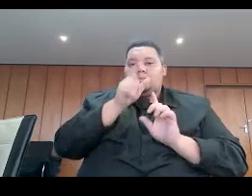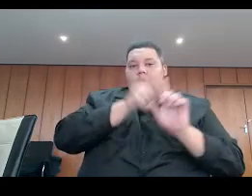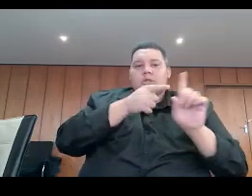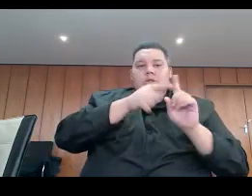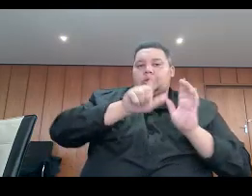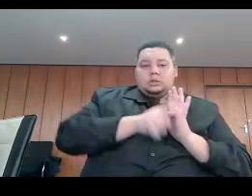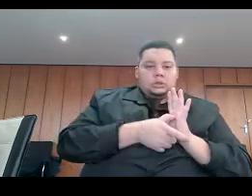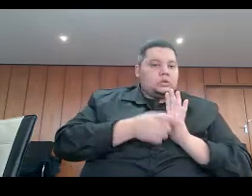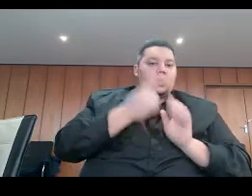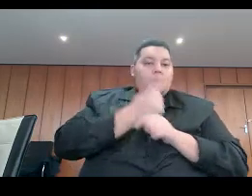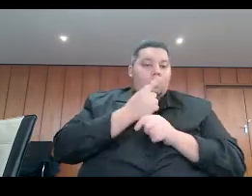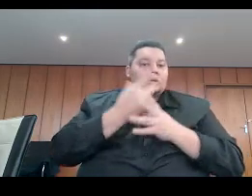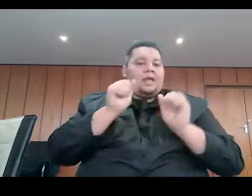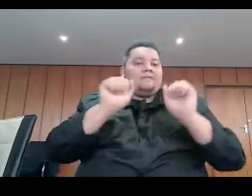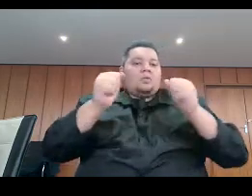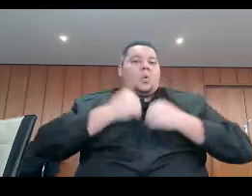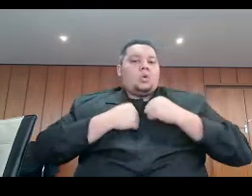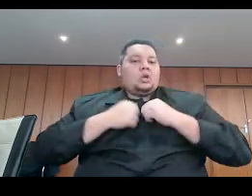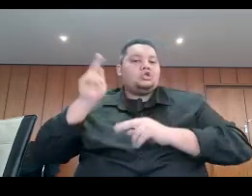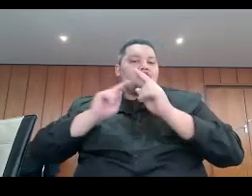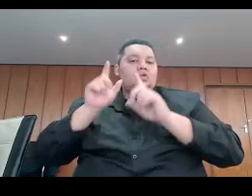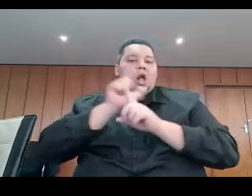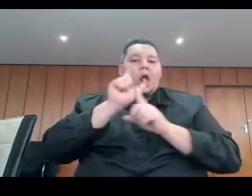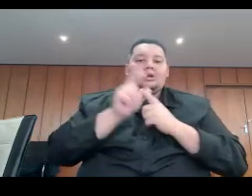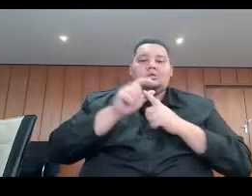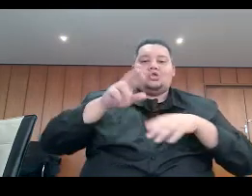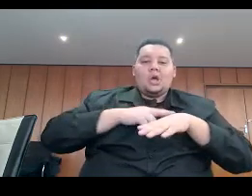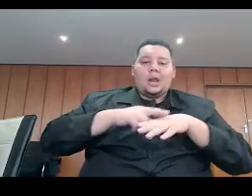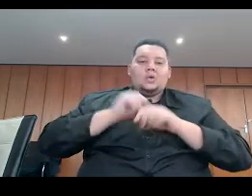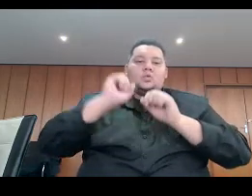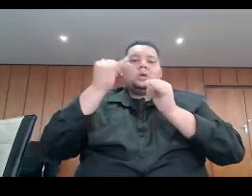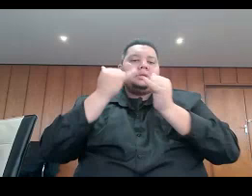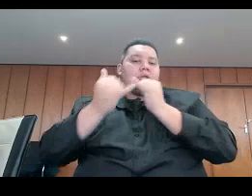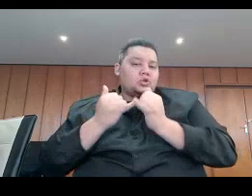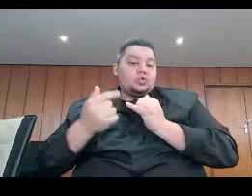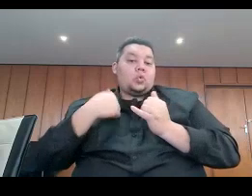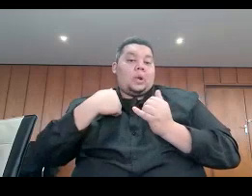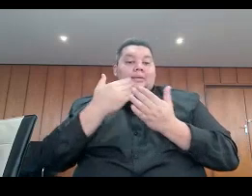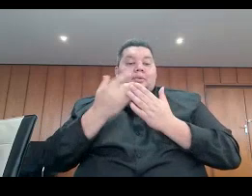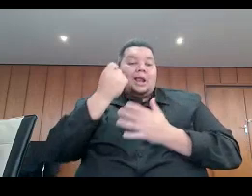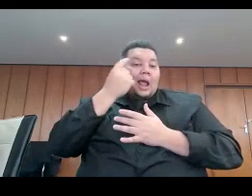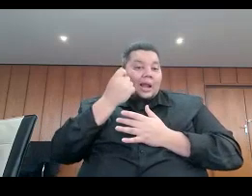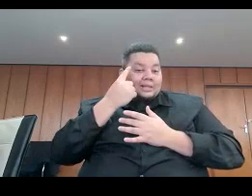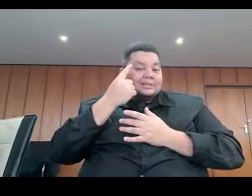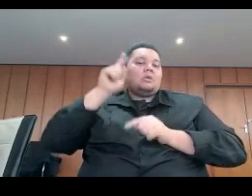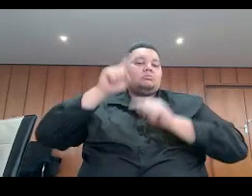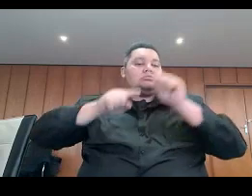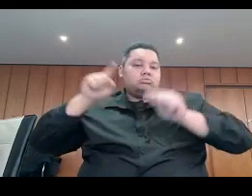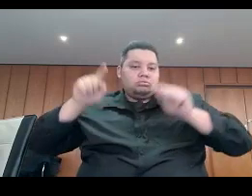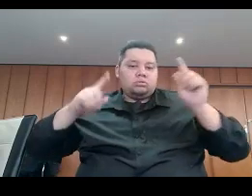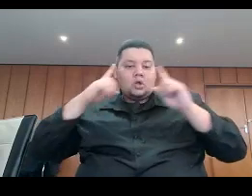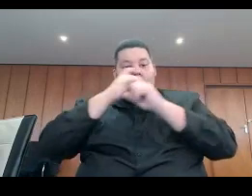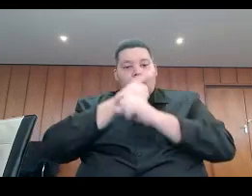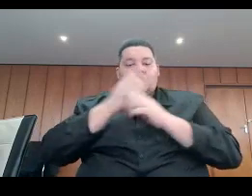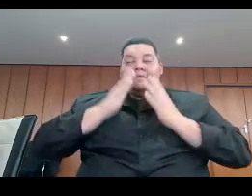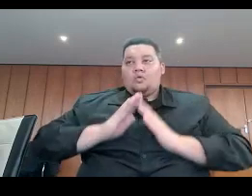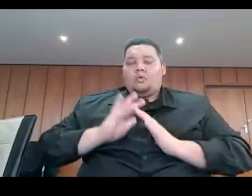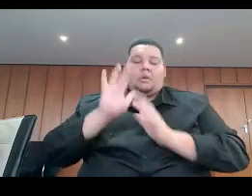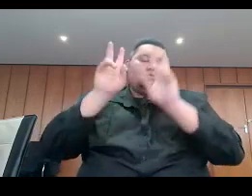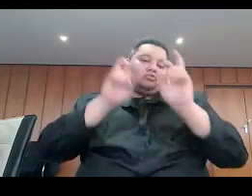disability. You always have a history, a culture, race, sexuality to understand the complexity of human